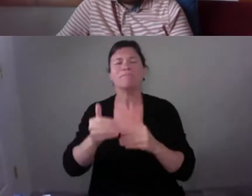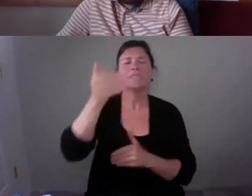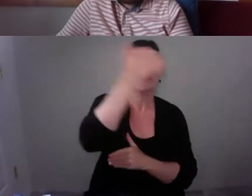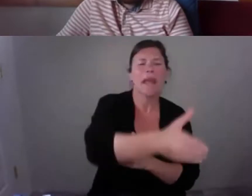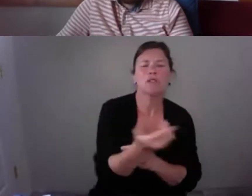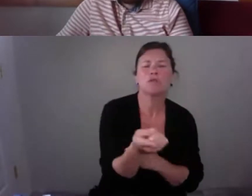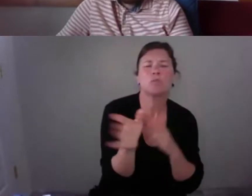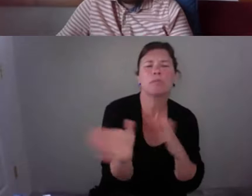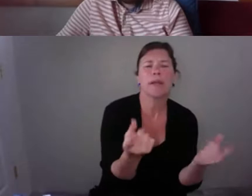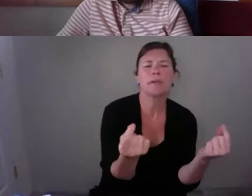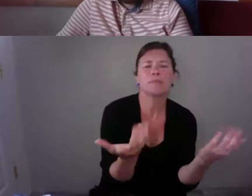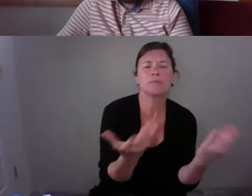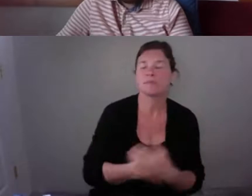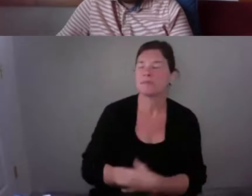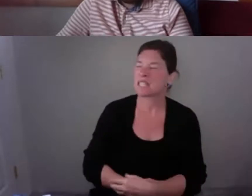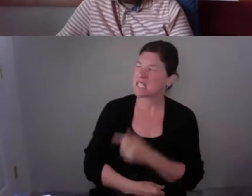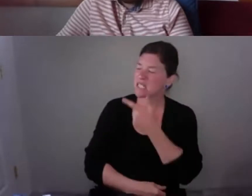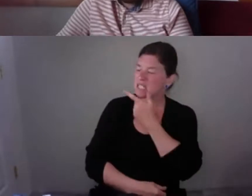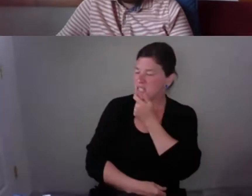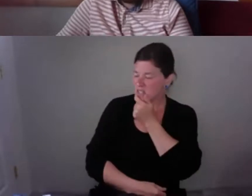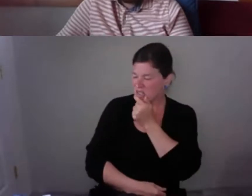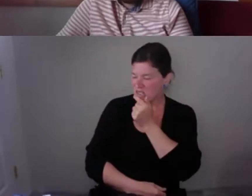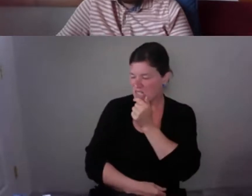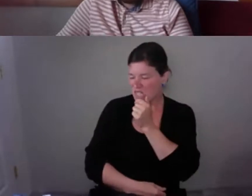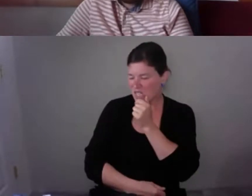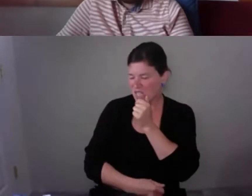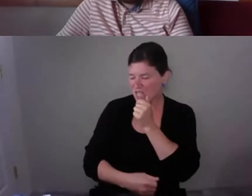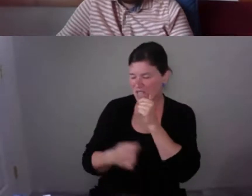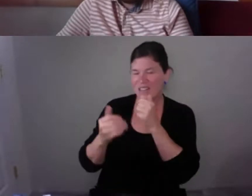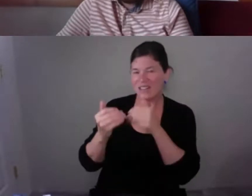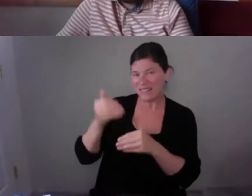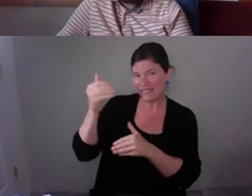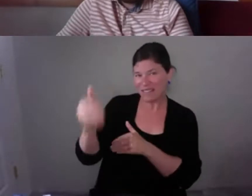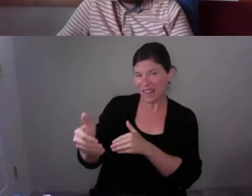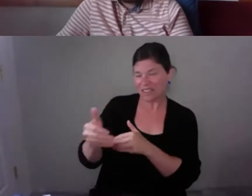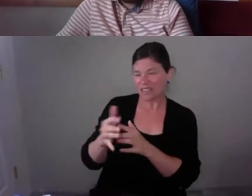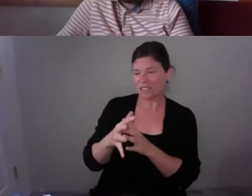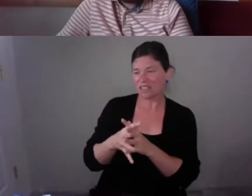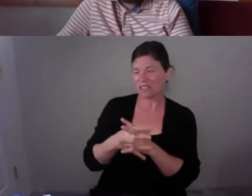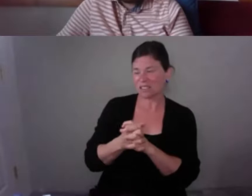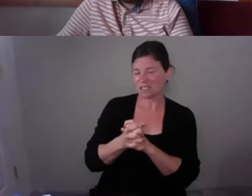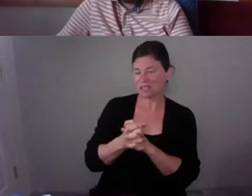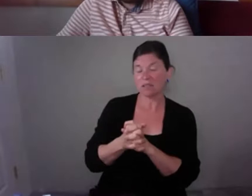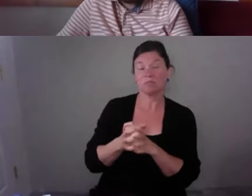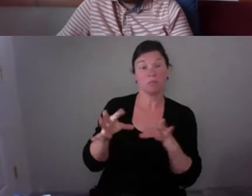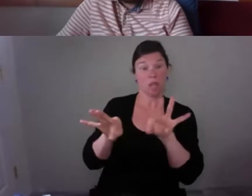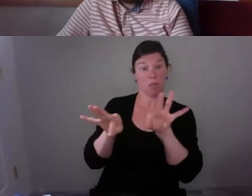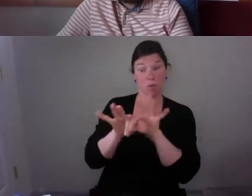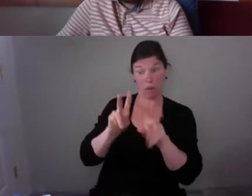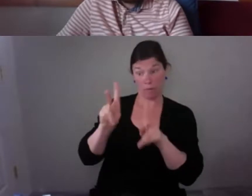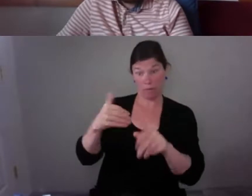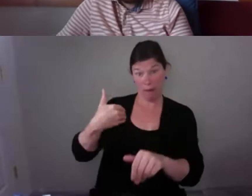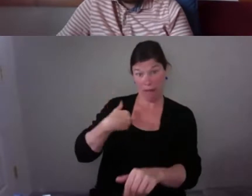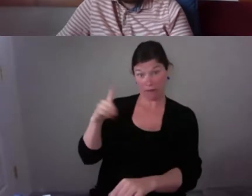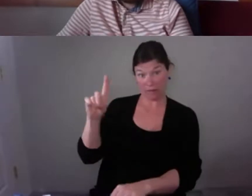think next is just making sure that people with disabilities and many people